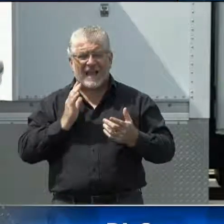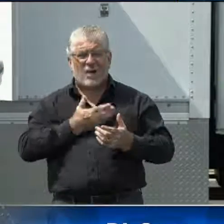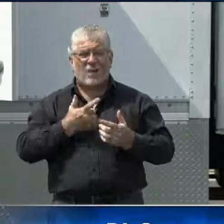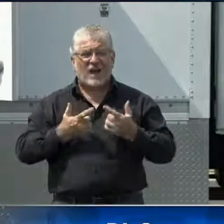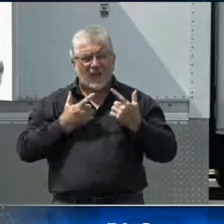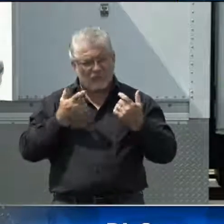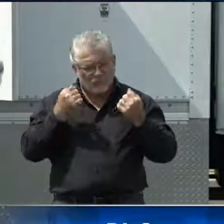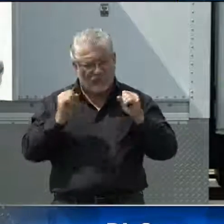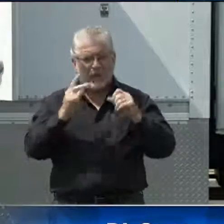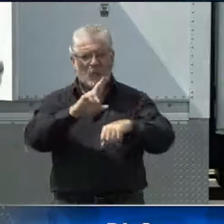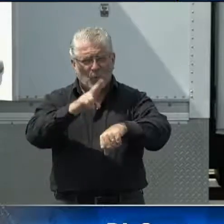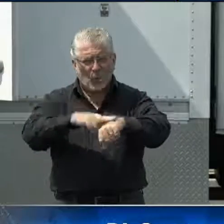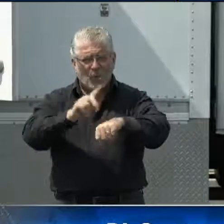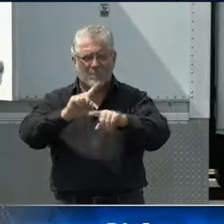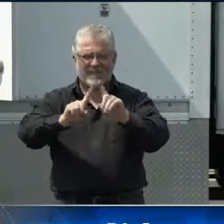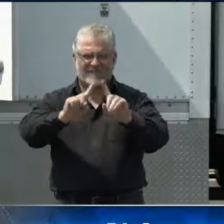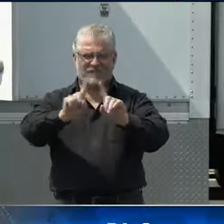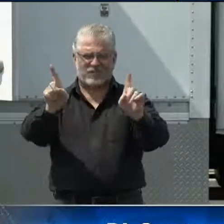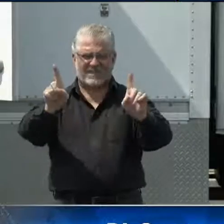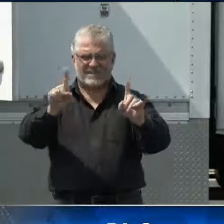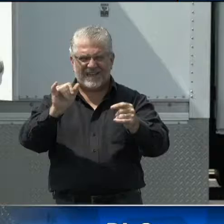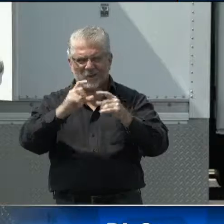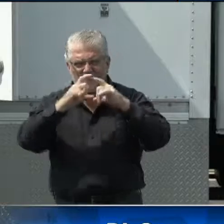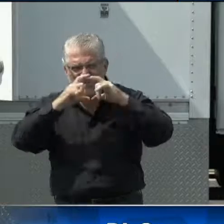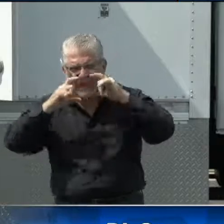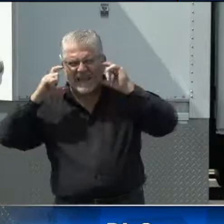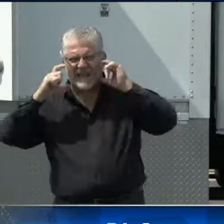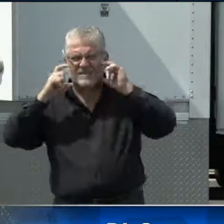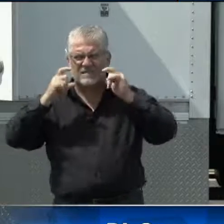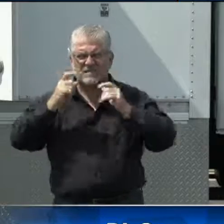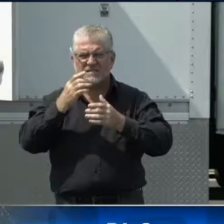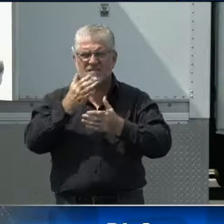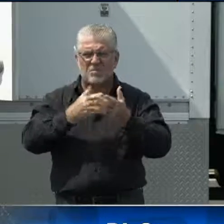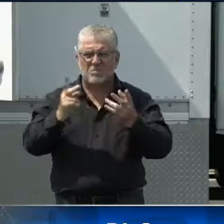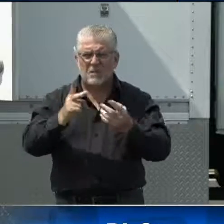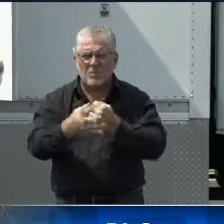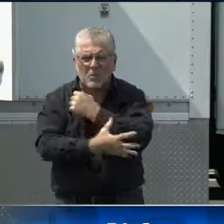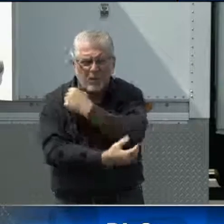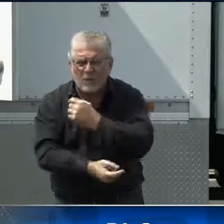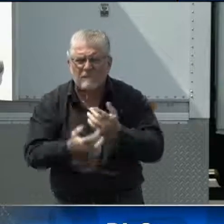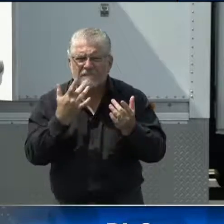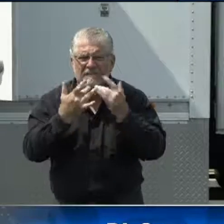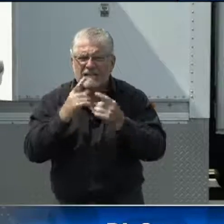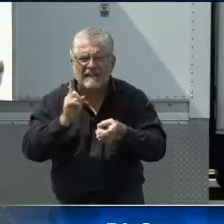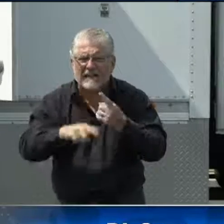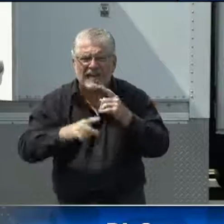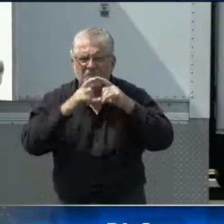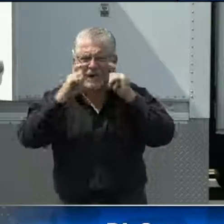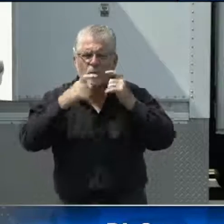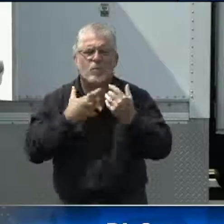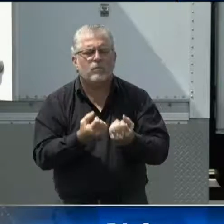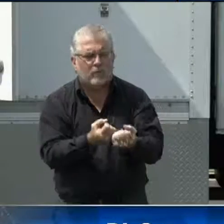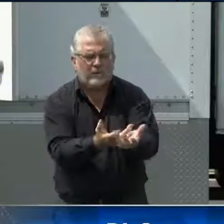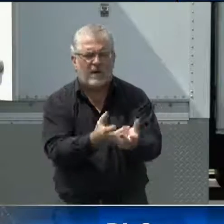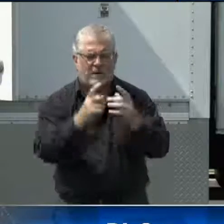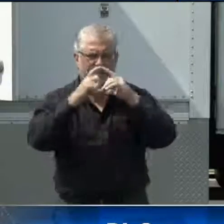getting resources like a mask into the hands of those low-income, vulnerable communities. Dr. Levine, would you like to comment?